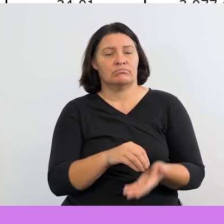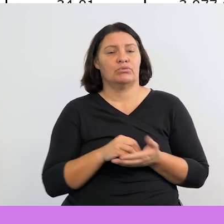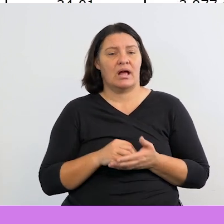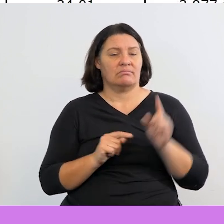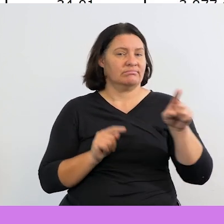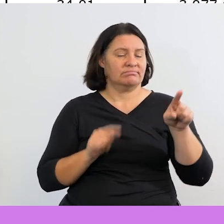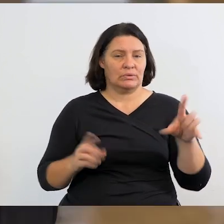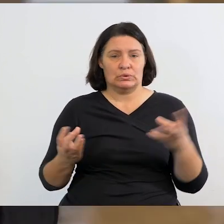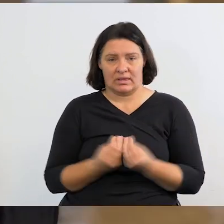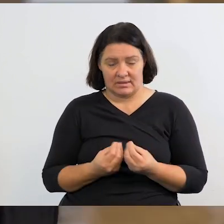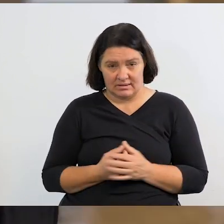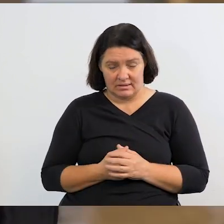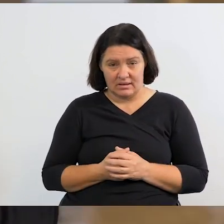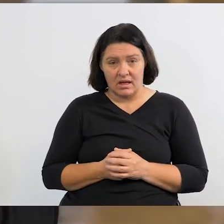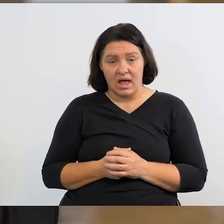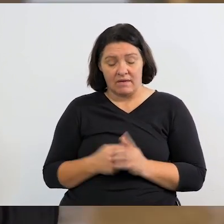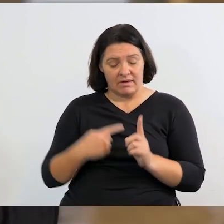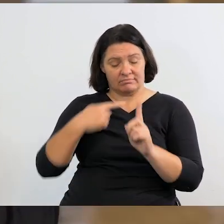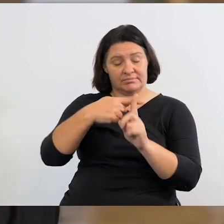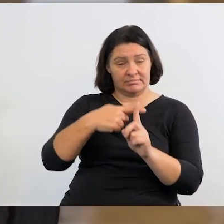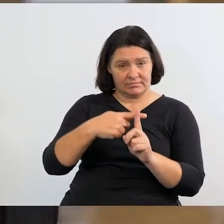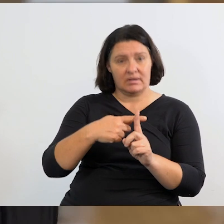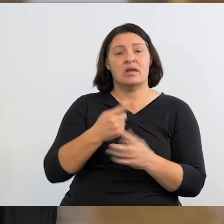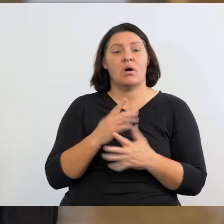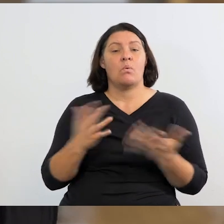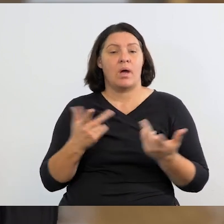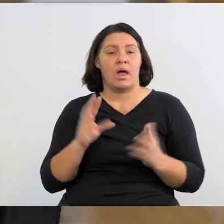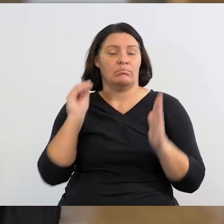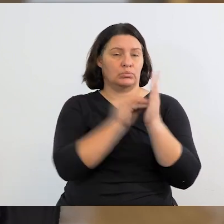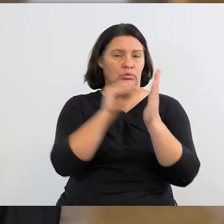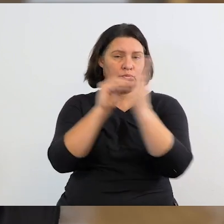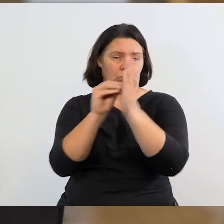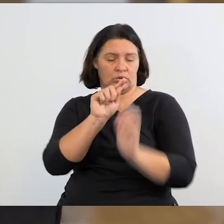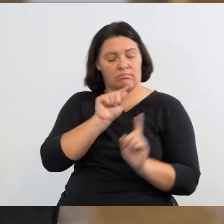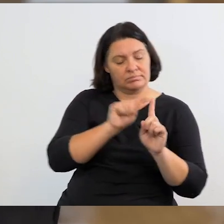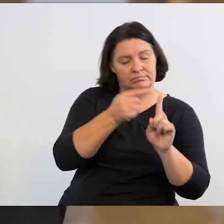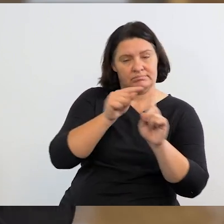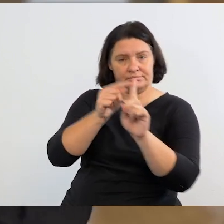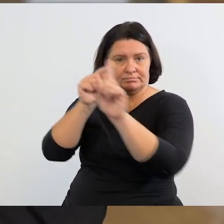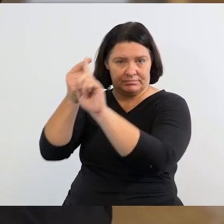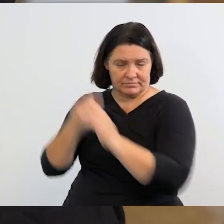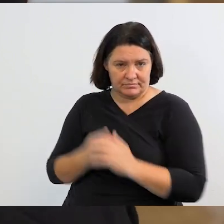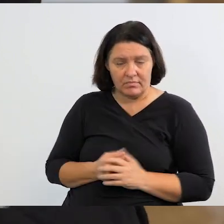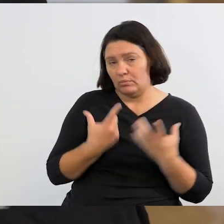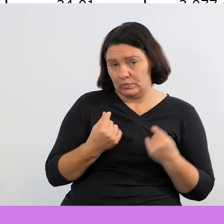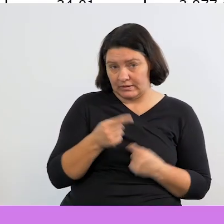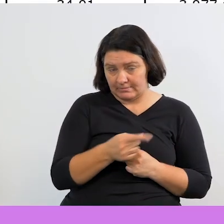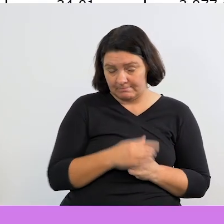bringing the 2 points together. So where they meet, where they intersect, that's where I'm going to plot my point. Now let's do exactly